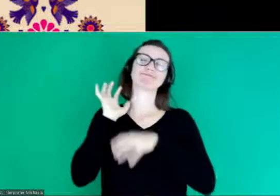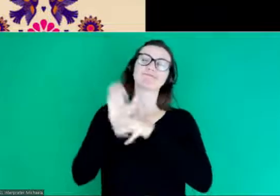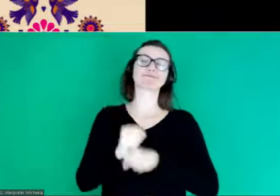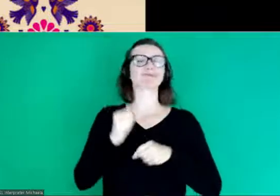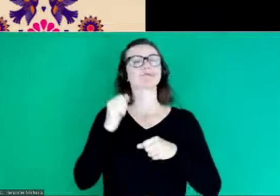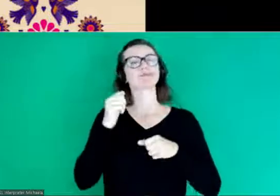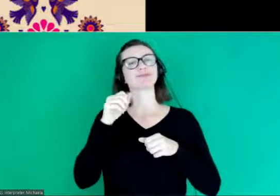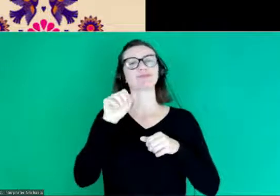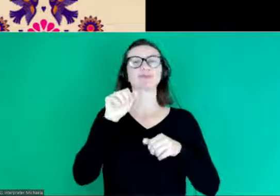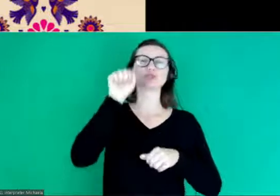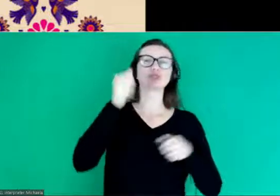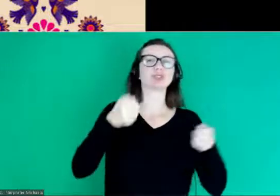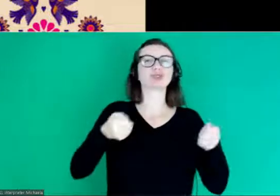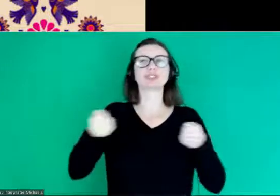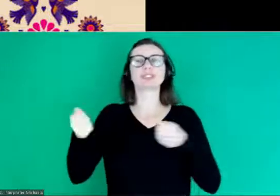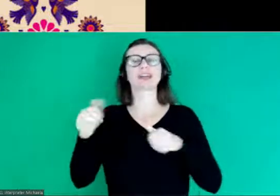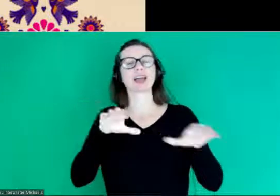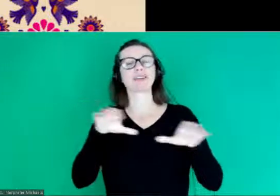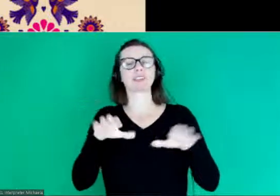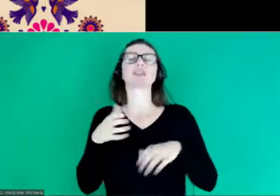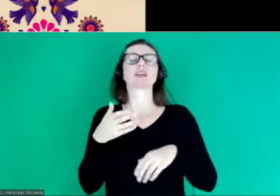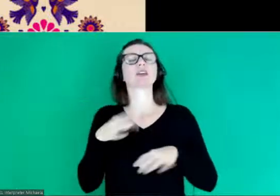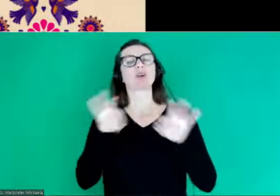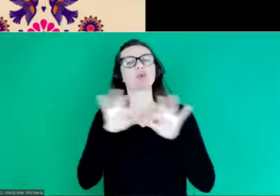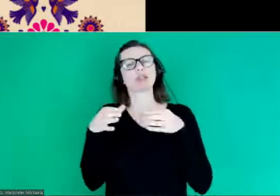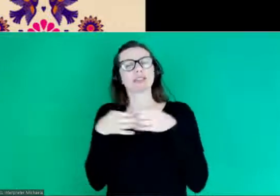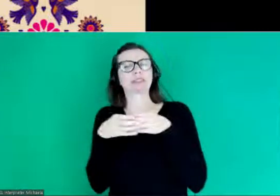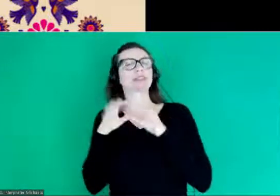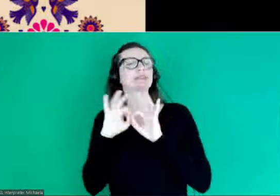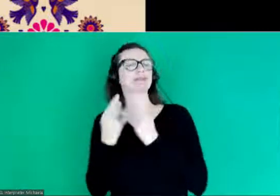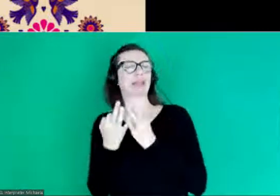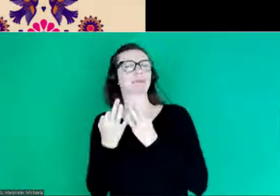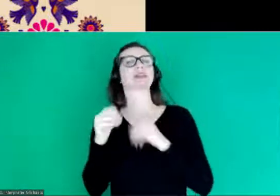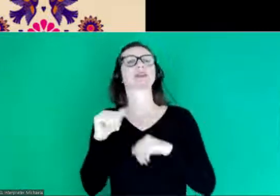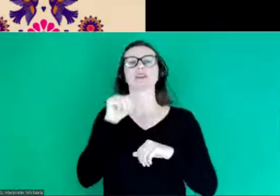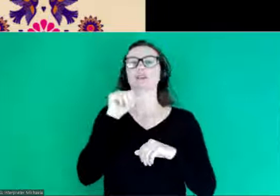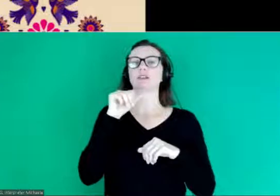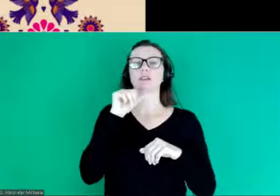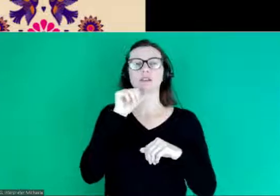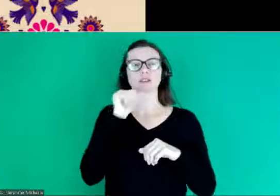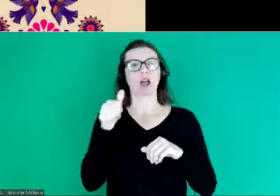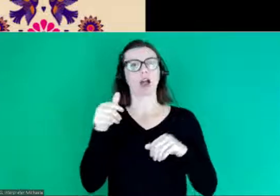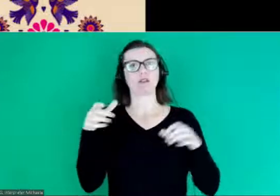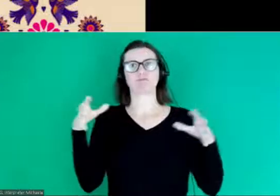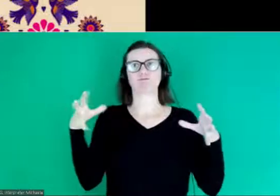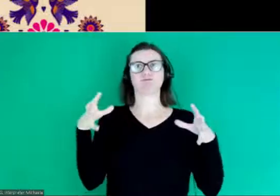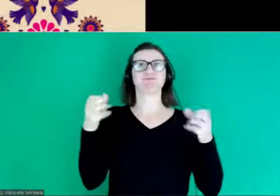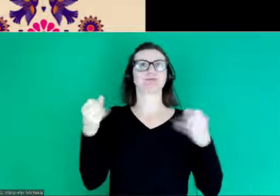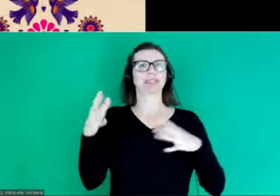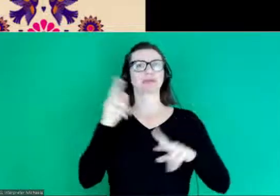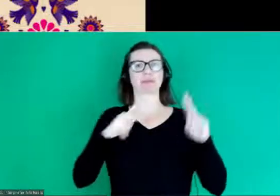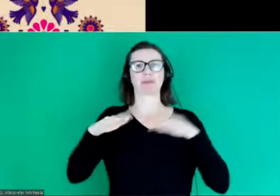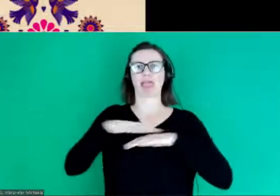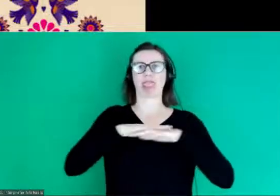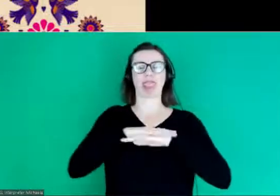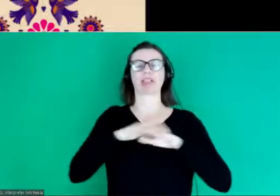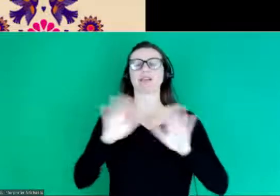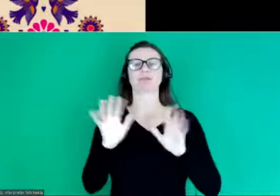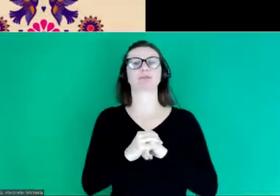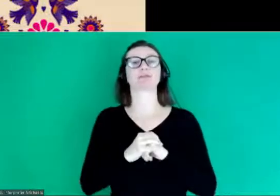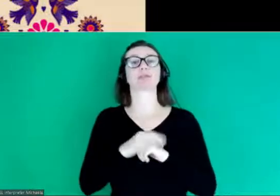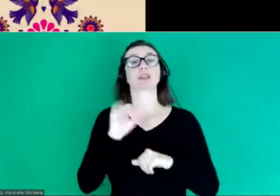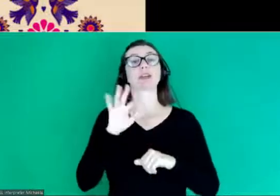activities, stay in small family groups and avoid crowding during those activities. If you're passing out